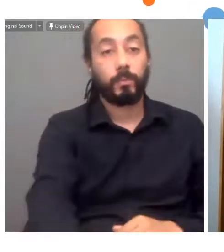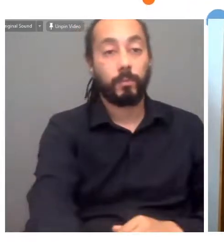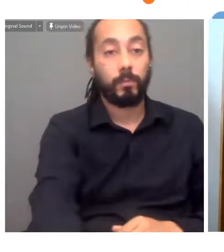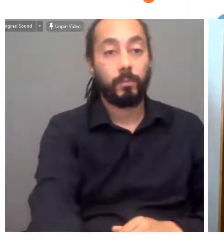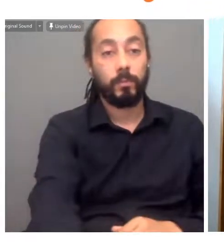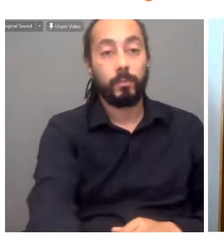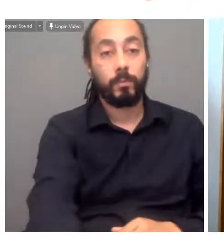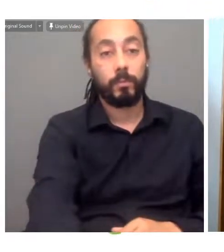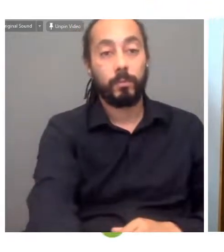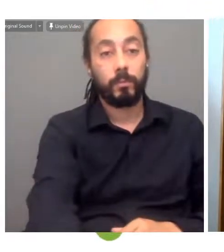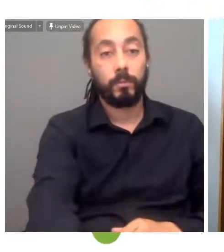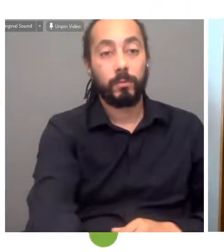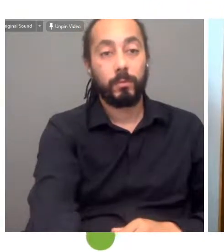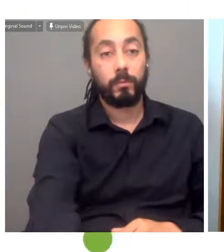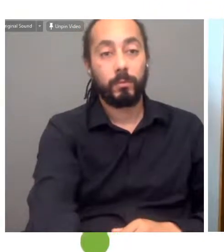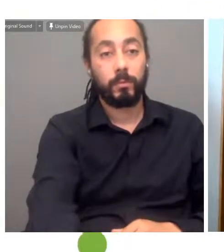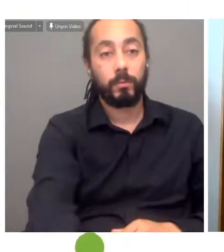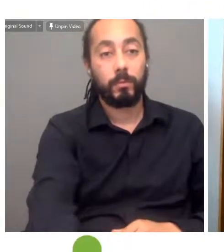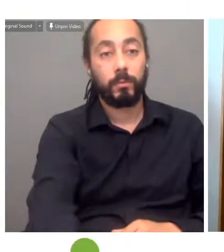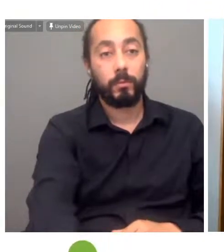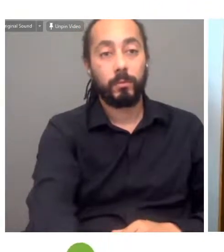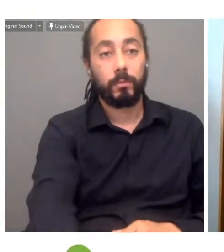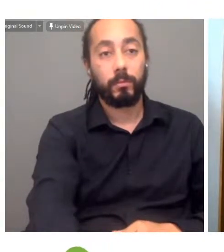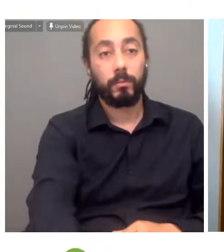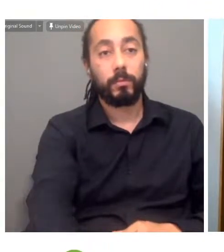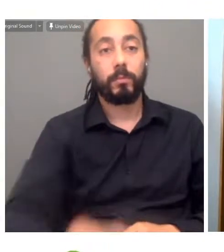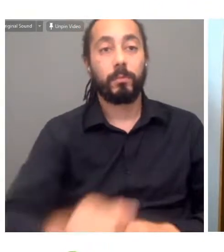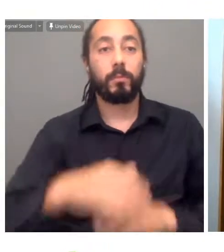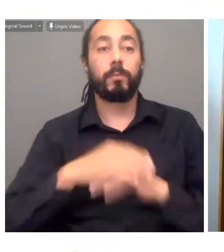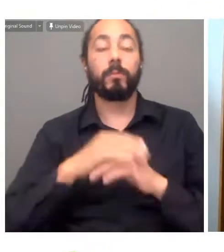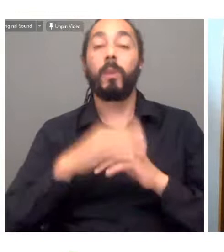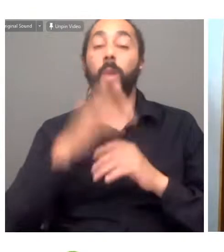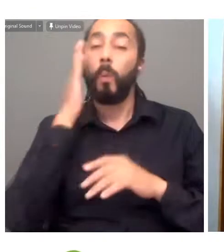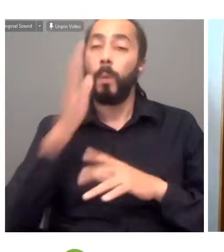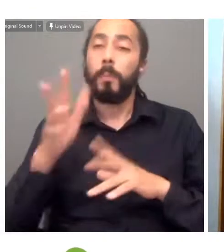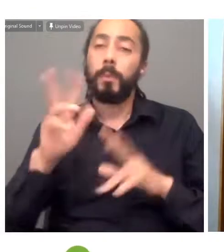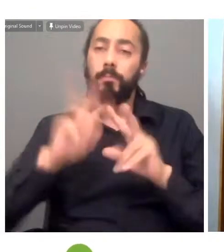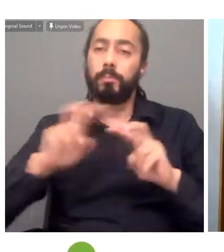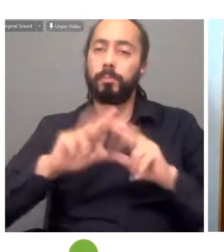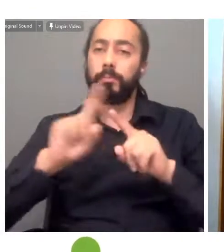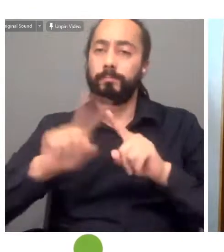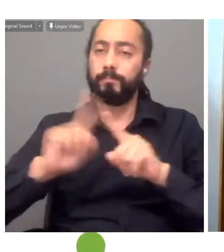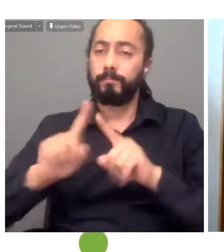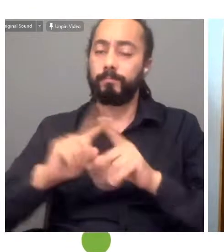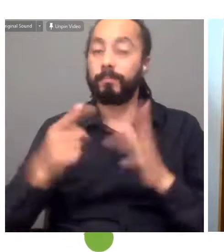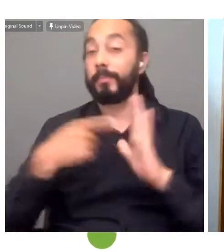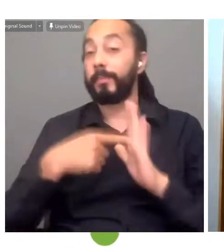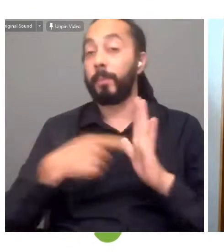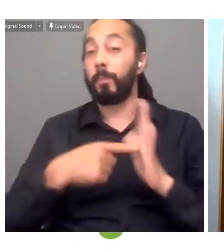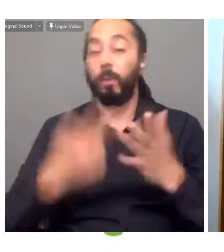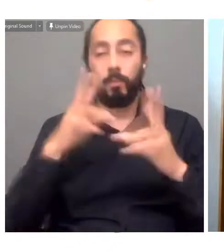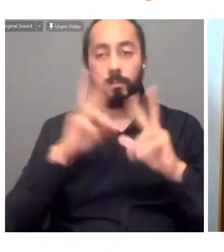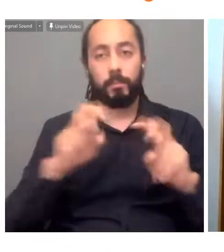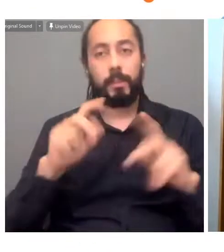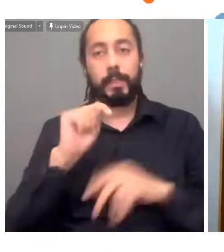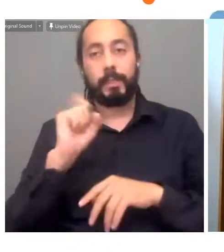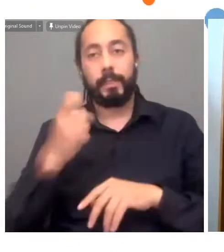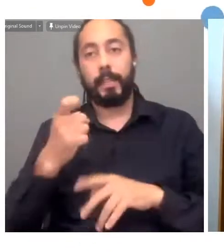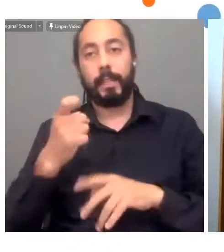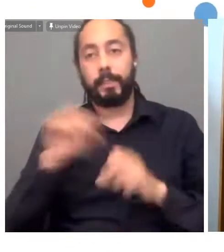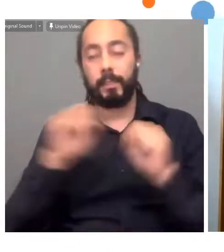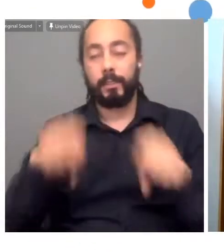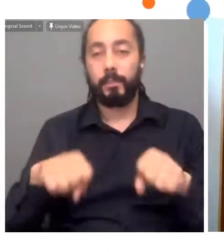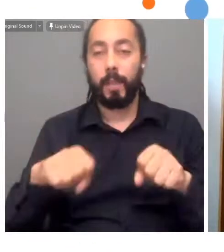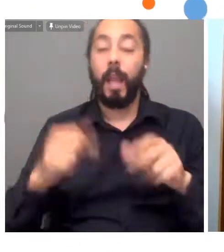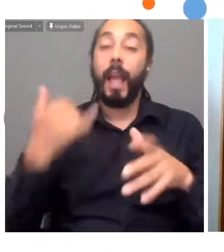including the tax system, certainly, and are there further incentives that could be provided on